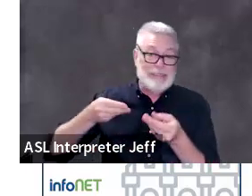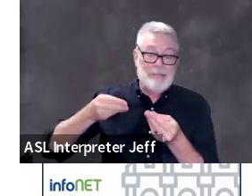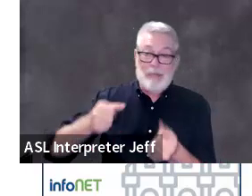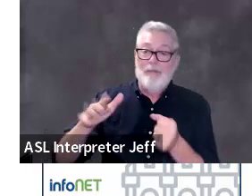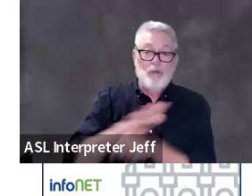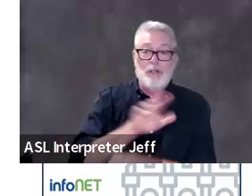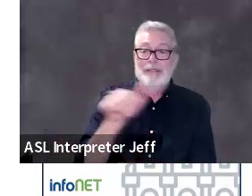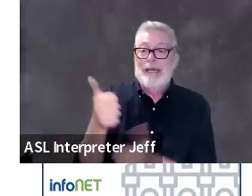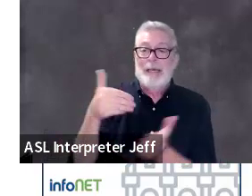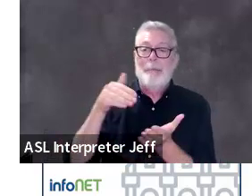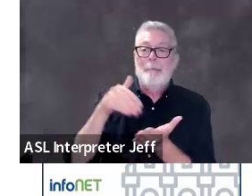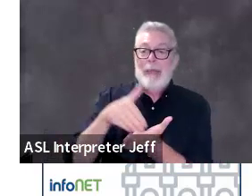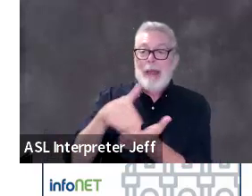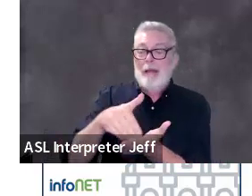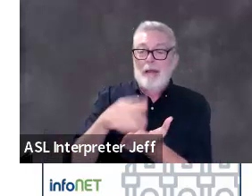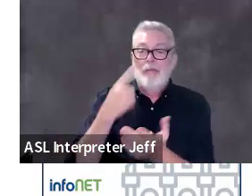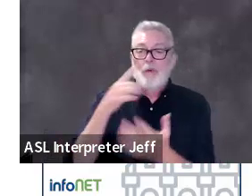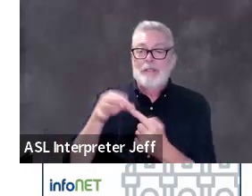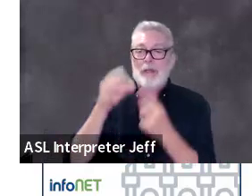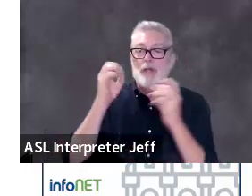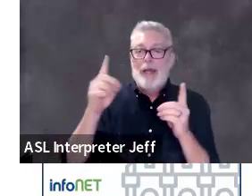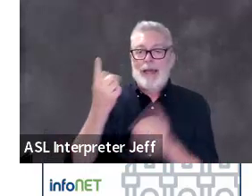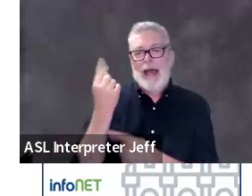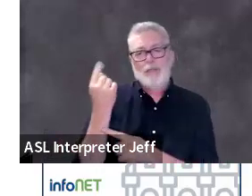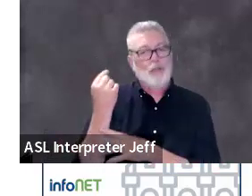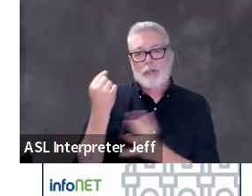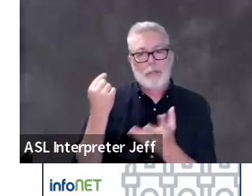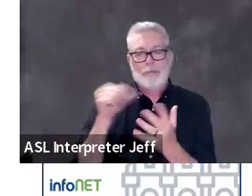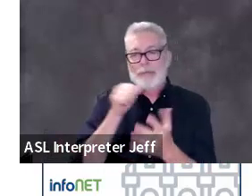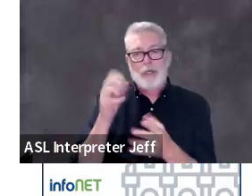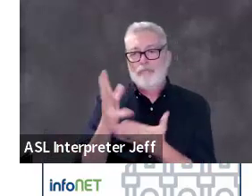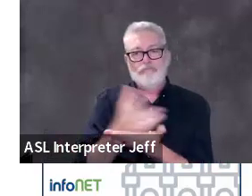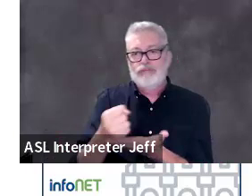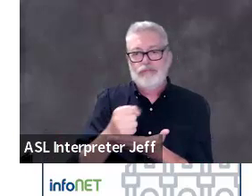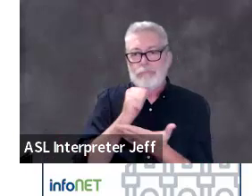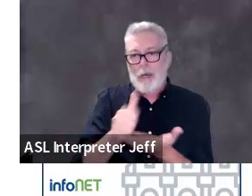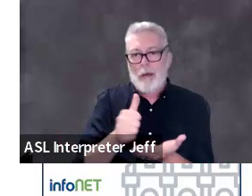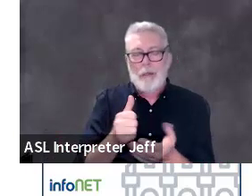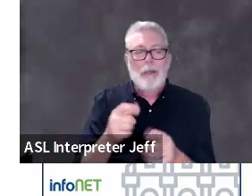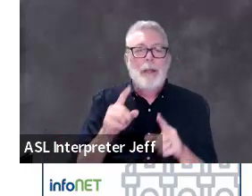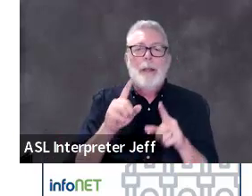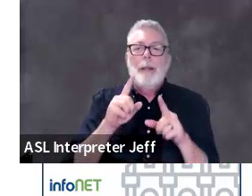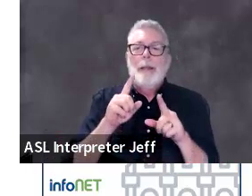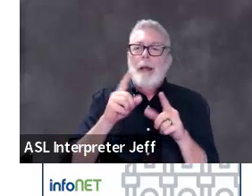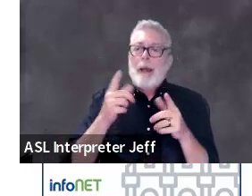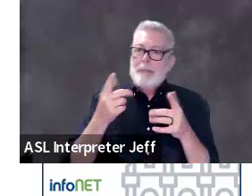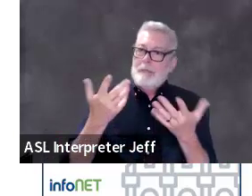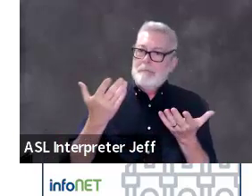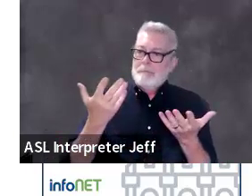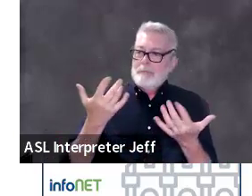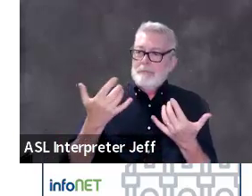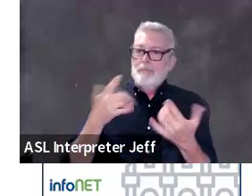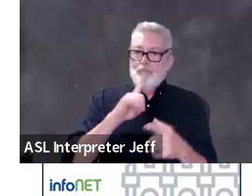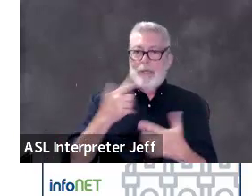$10 million on special education services last year. That doesn't mean there wasn't a need,